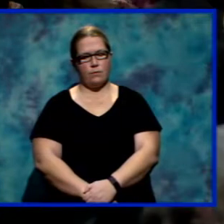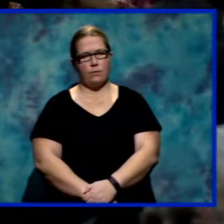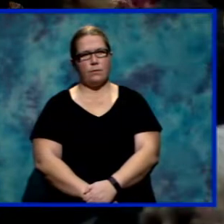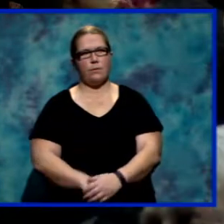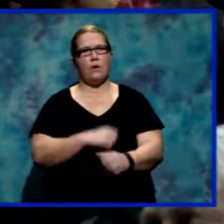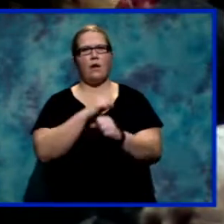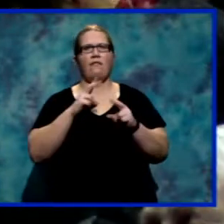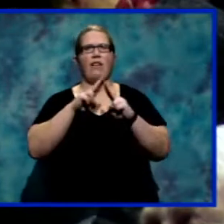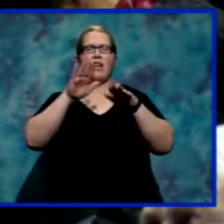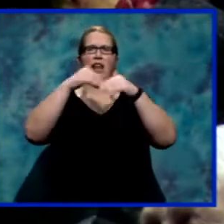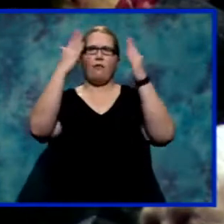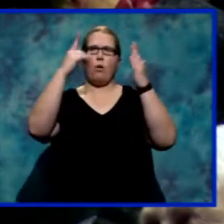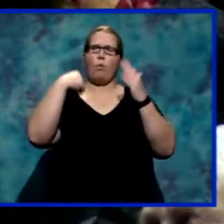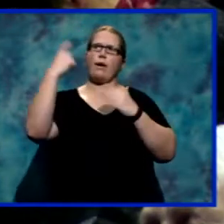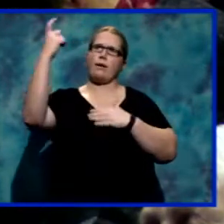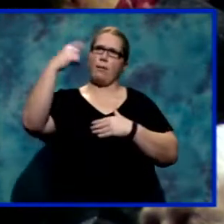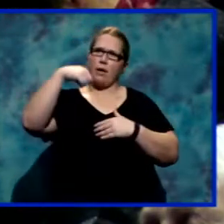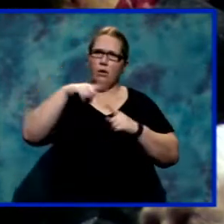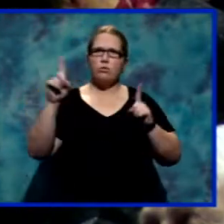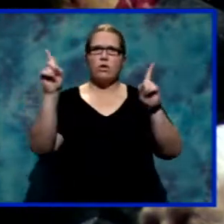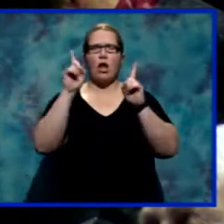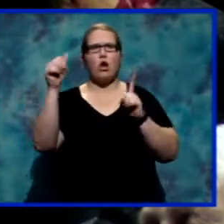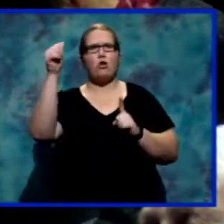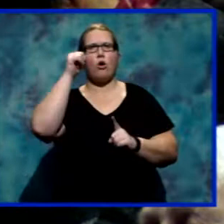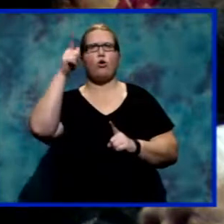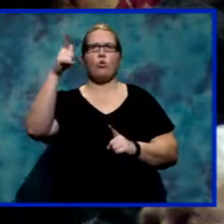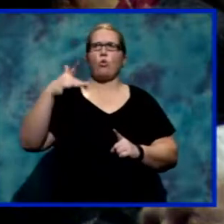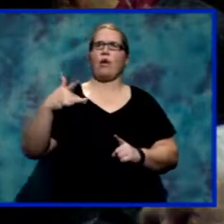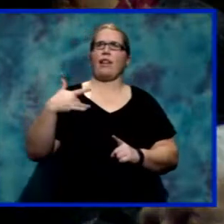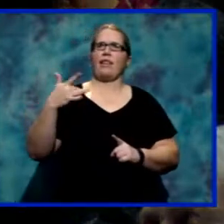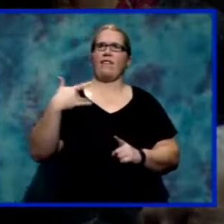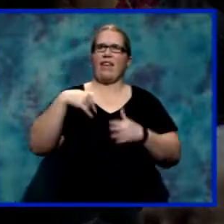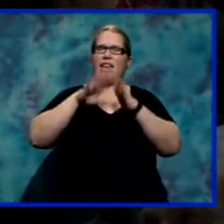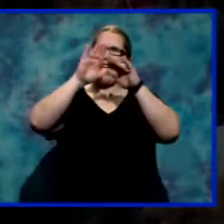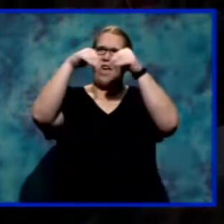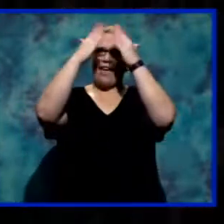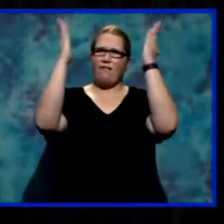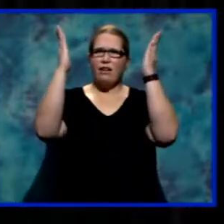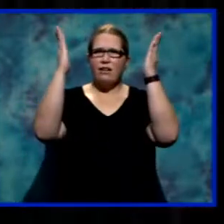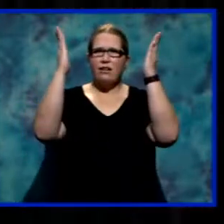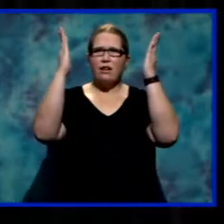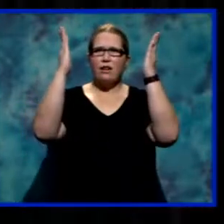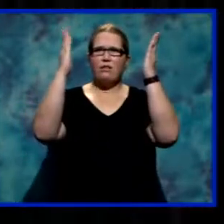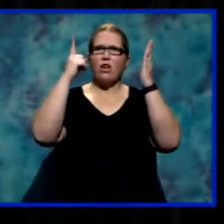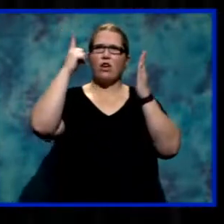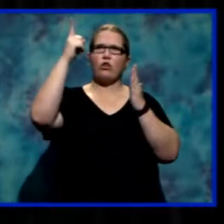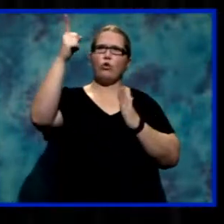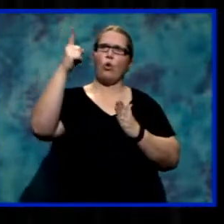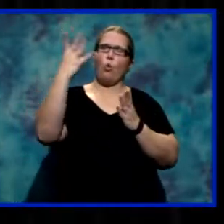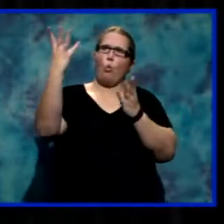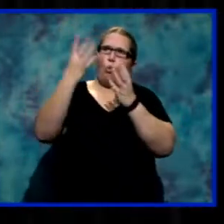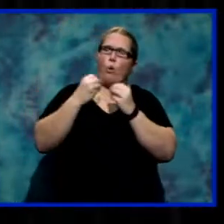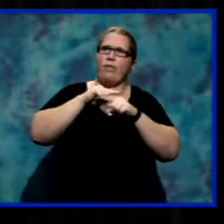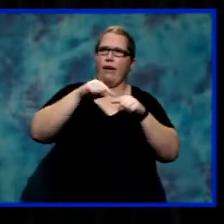Our Father in heaven, we come before you this morning knowing that even though you live in heaven, that you condescend to be with